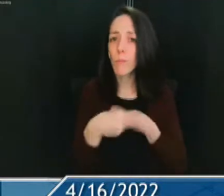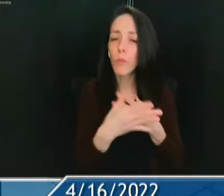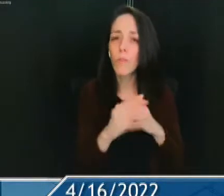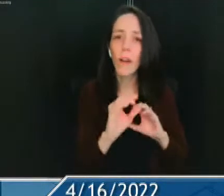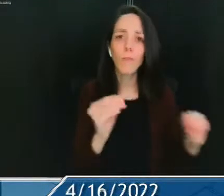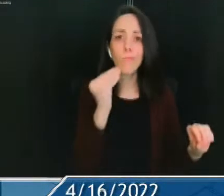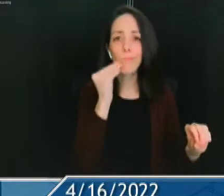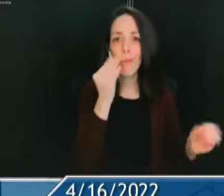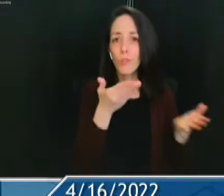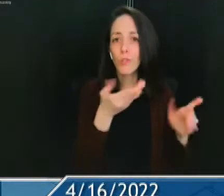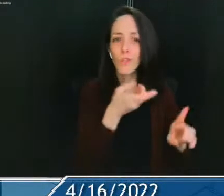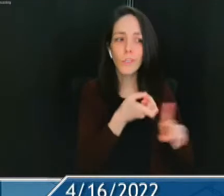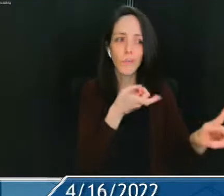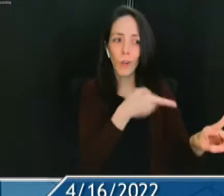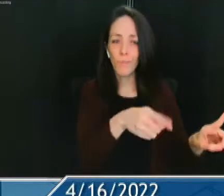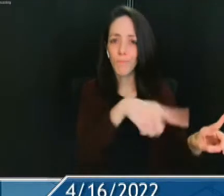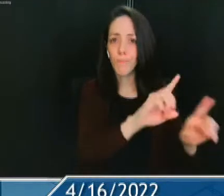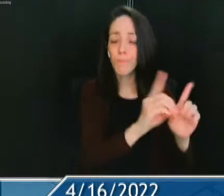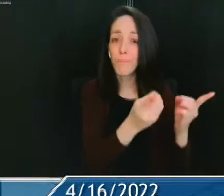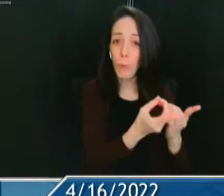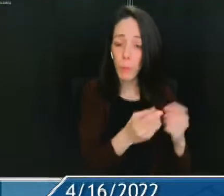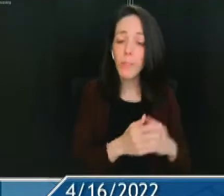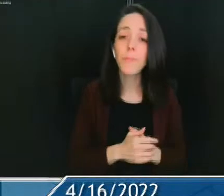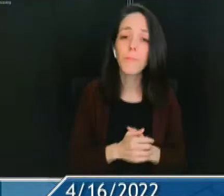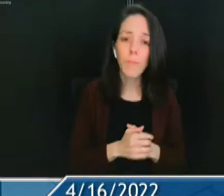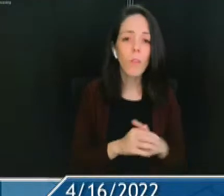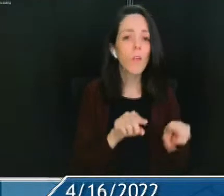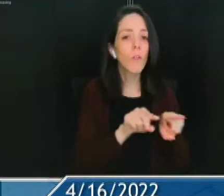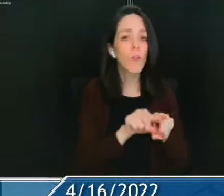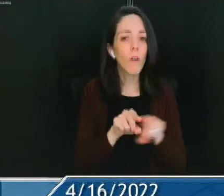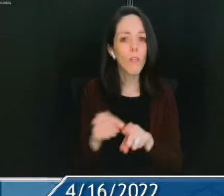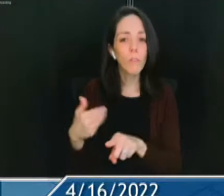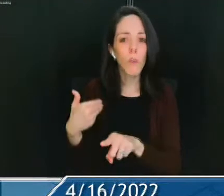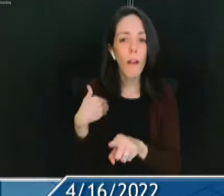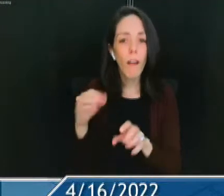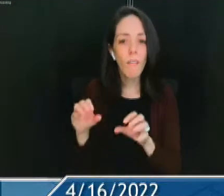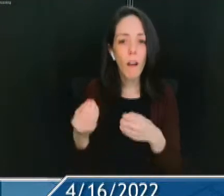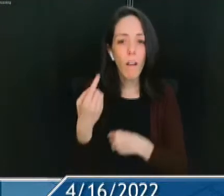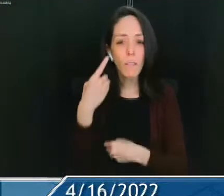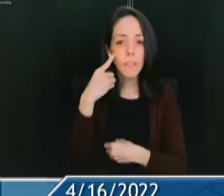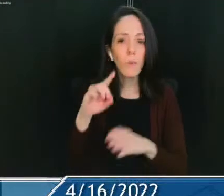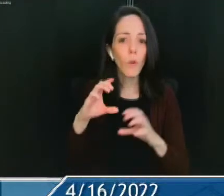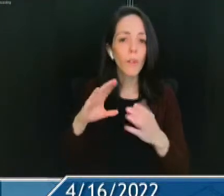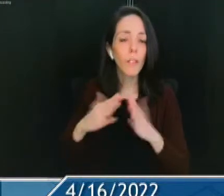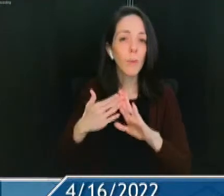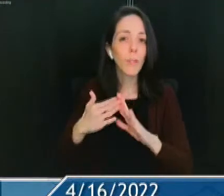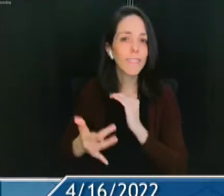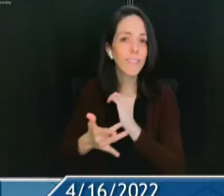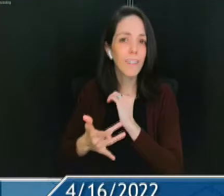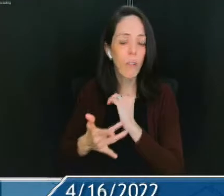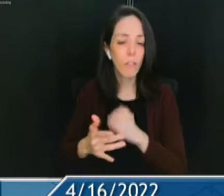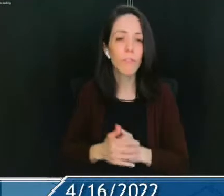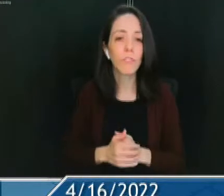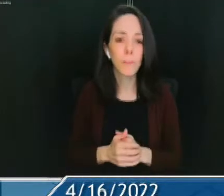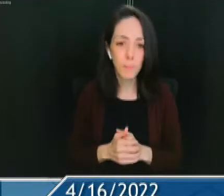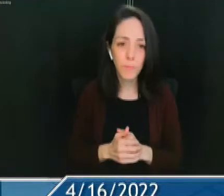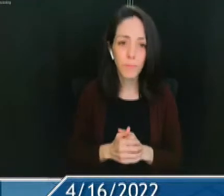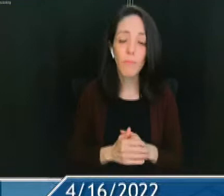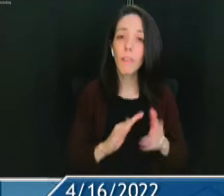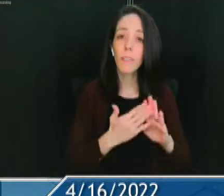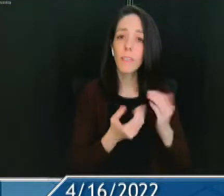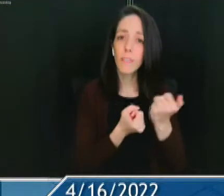services through the Joint Office of Homeless Services. And then we also have the Office of Community Technology. And then we have our city support